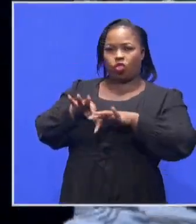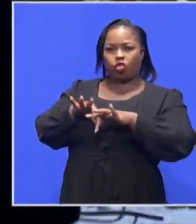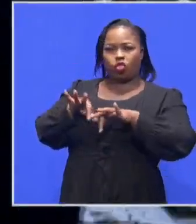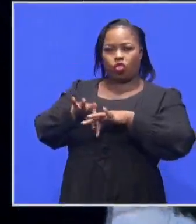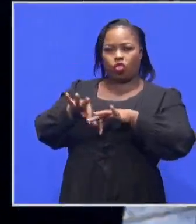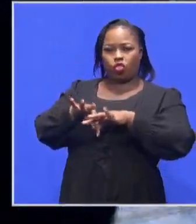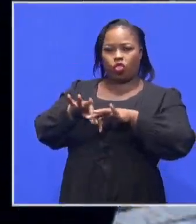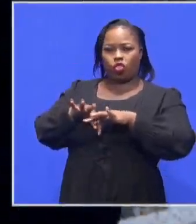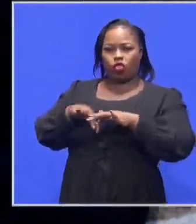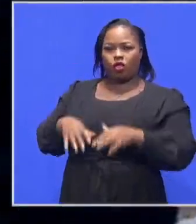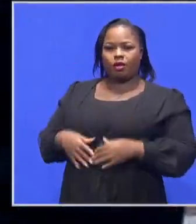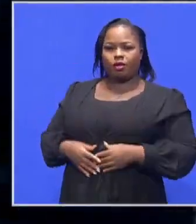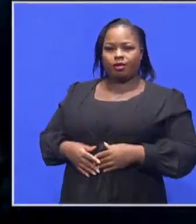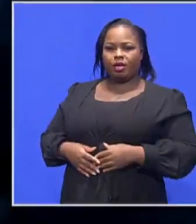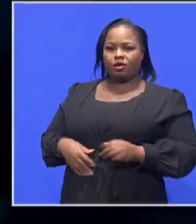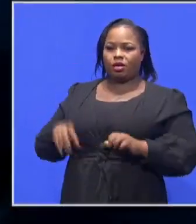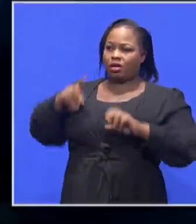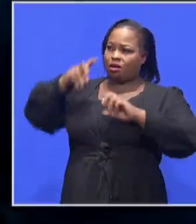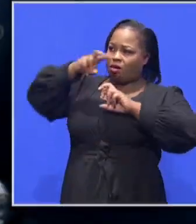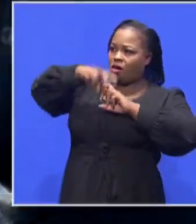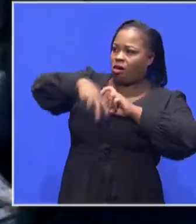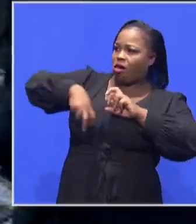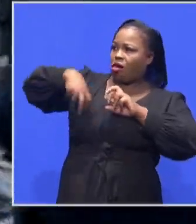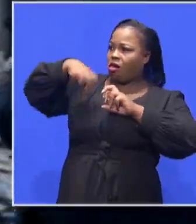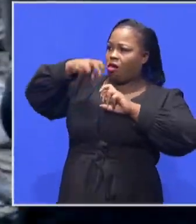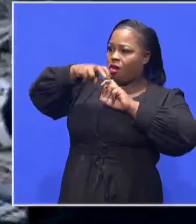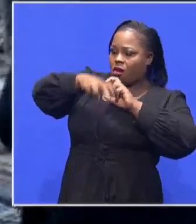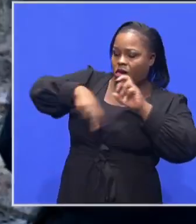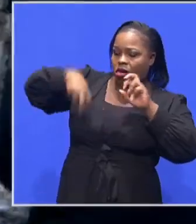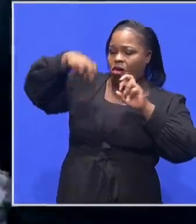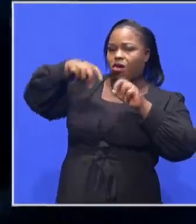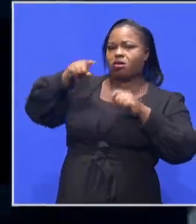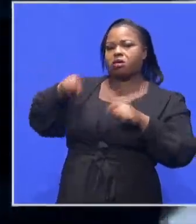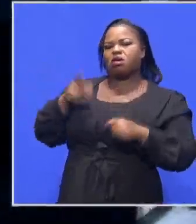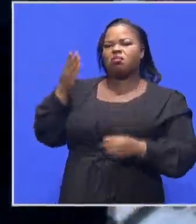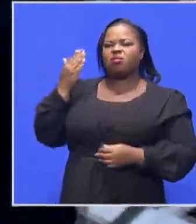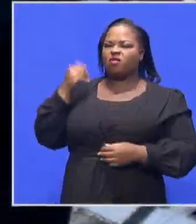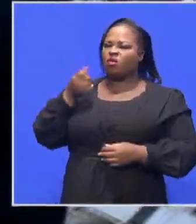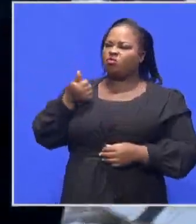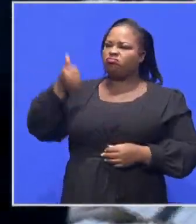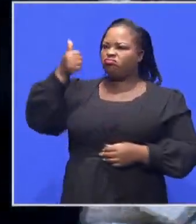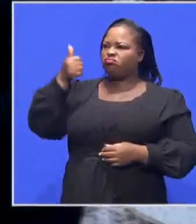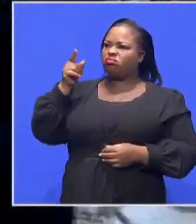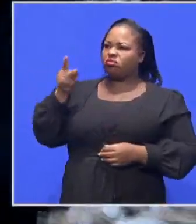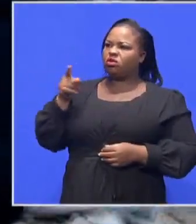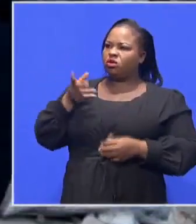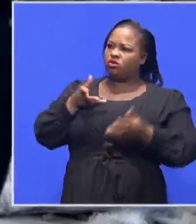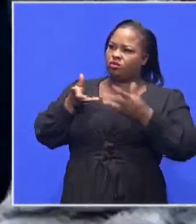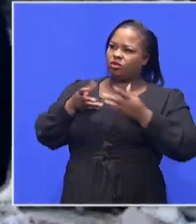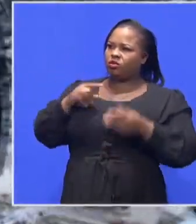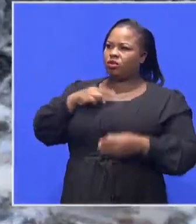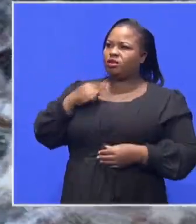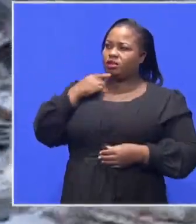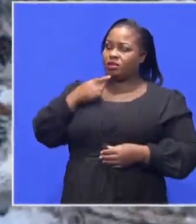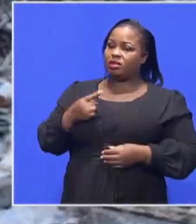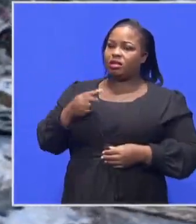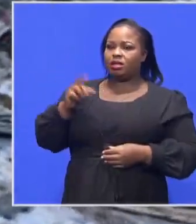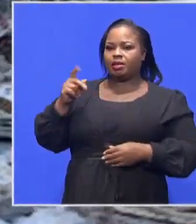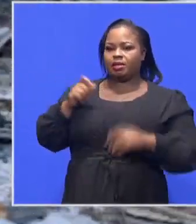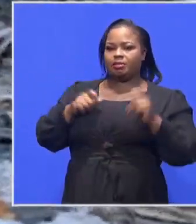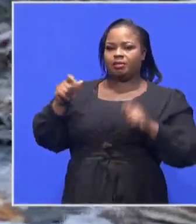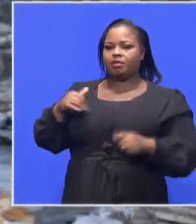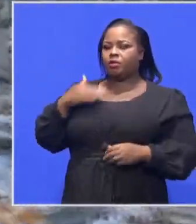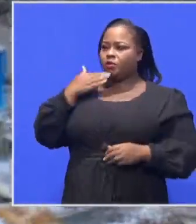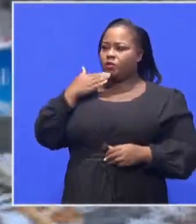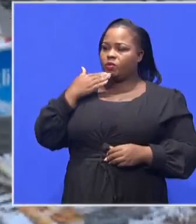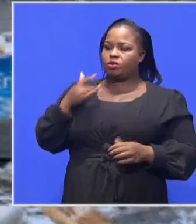big digger. Now we understand, having just spoken to some of the authorities here, that they are still looking for survivors. They